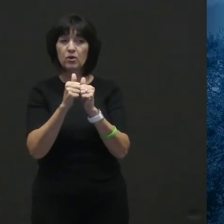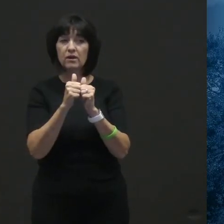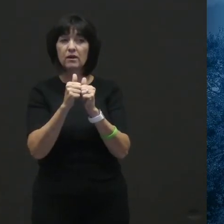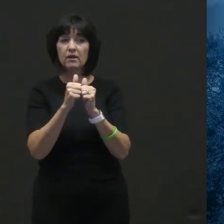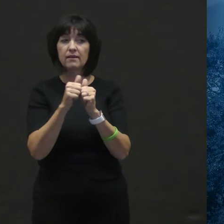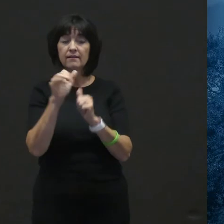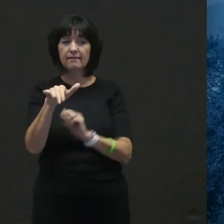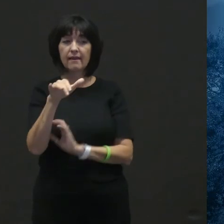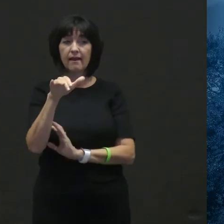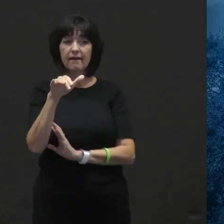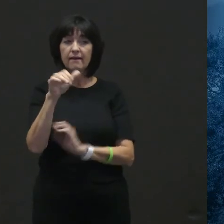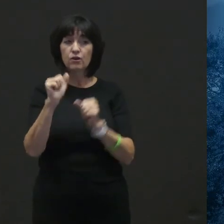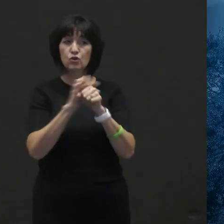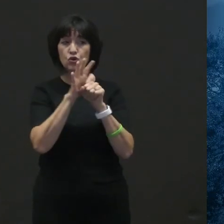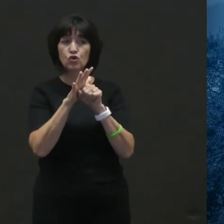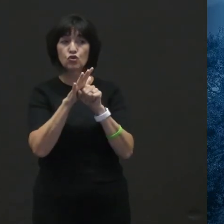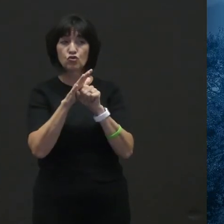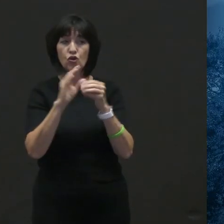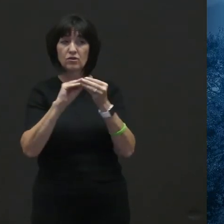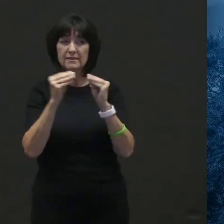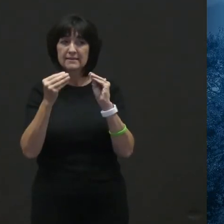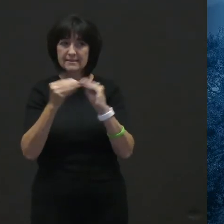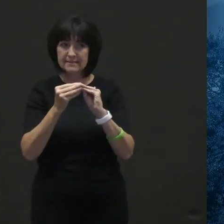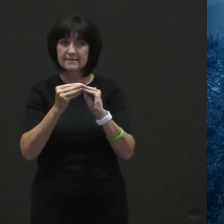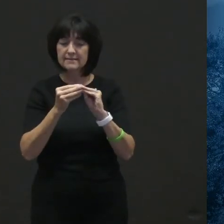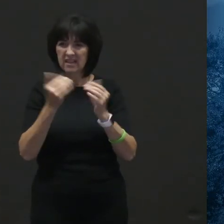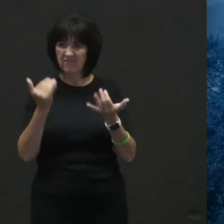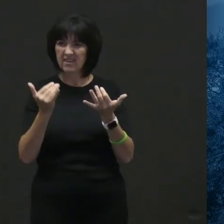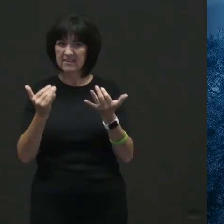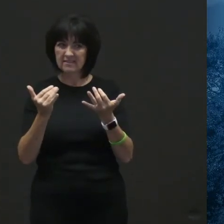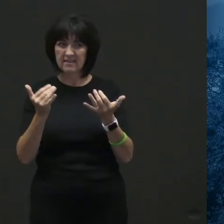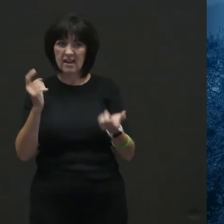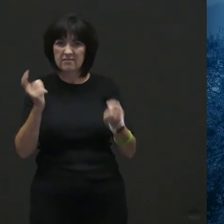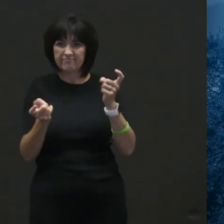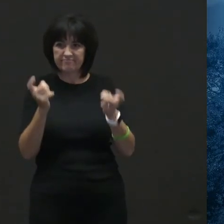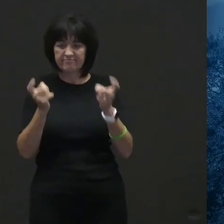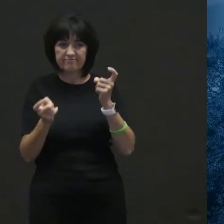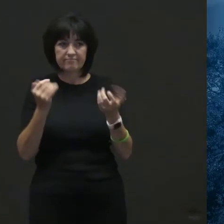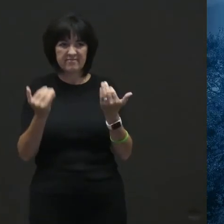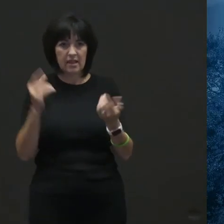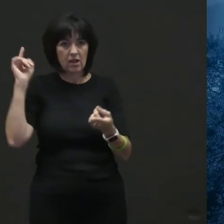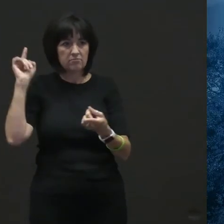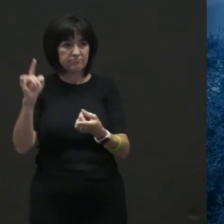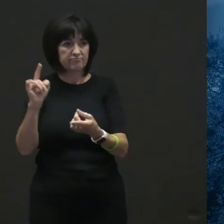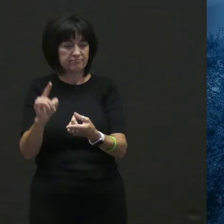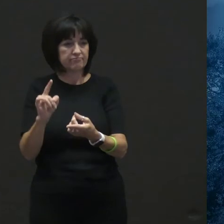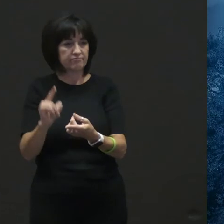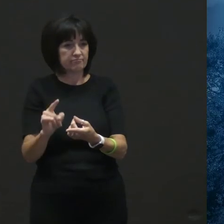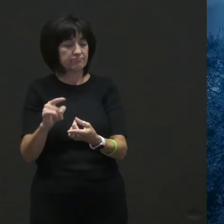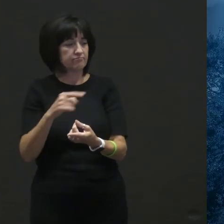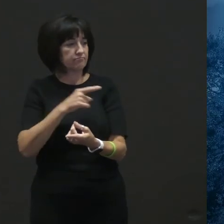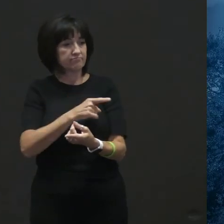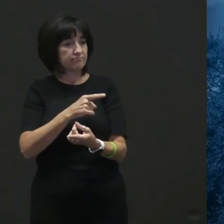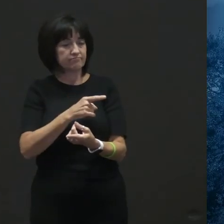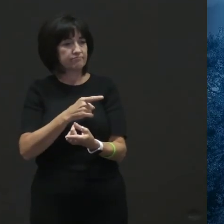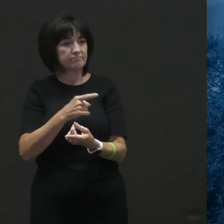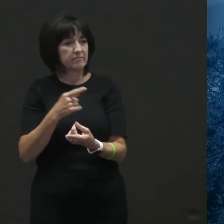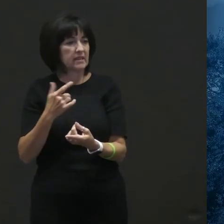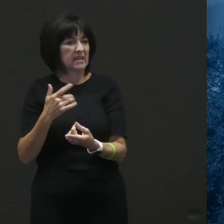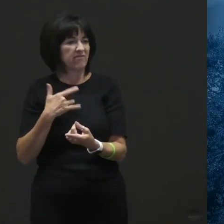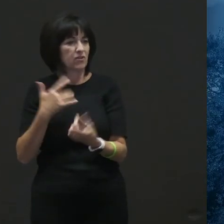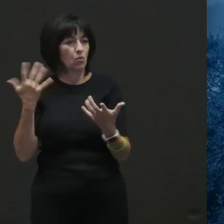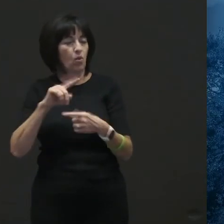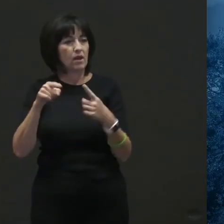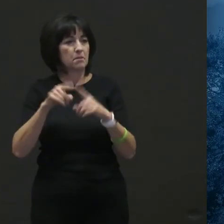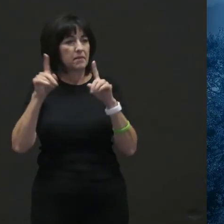are you noticing any dip in the number of people getting tested? Yeah, I think AJ can answer that. I mean, it was part of his presentation.